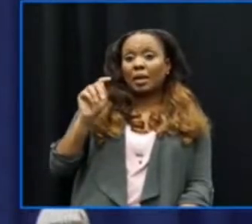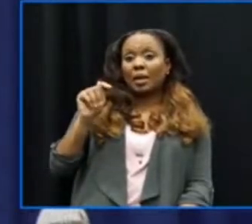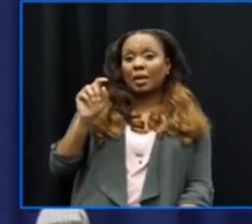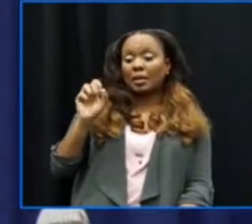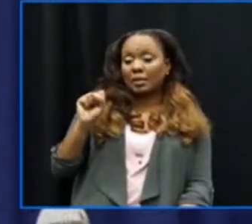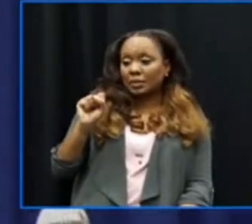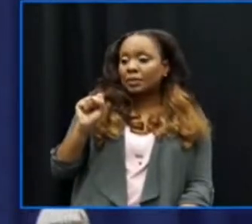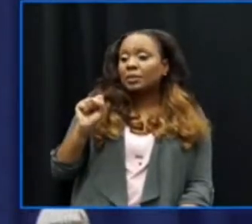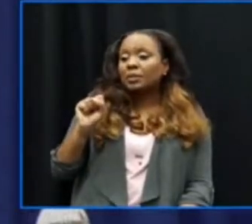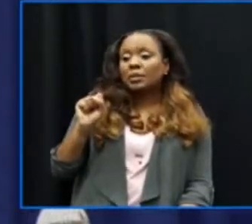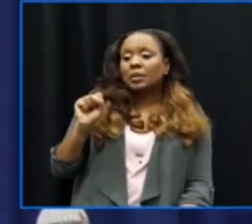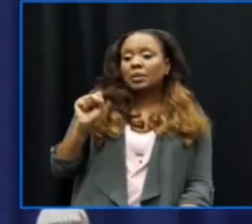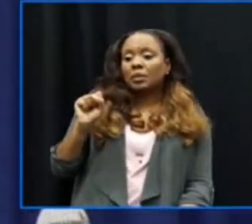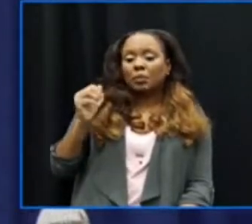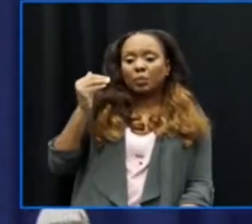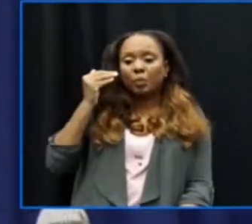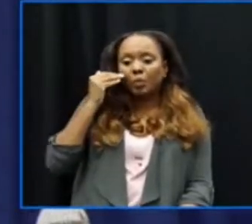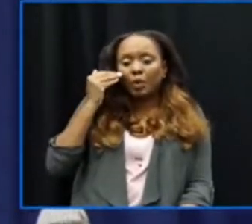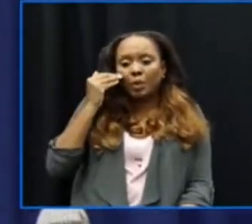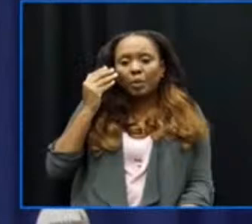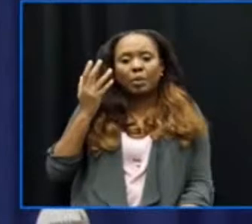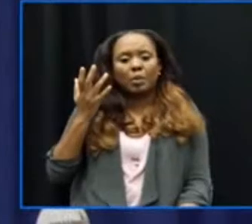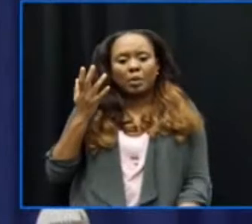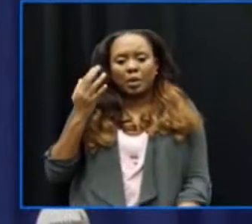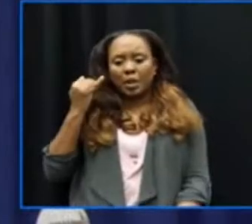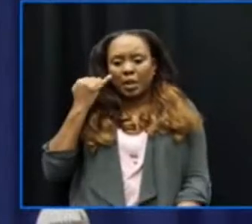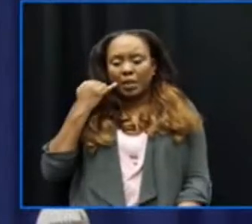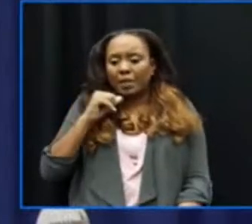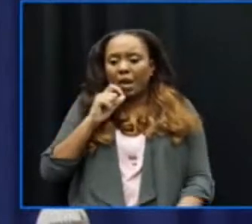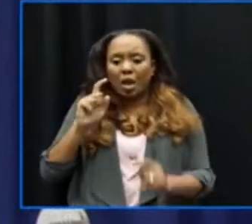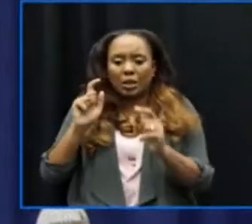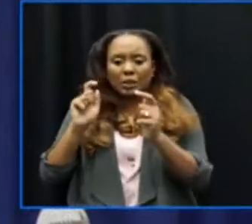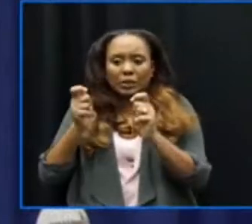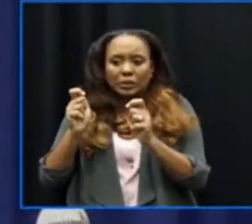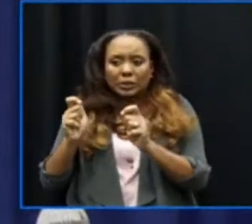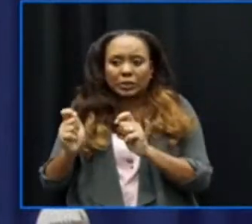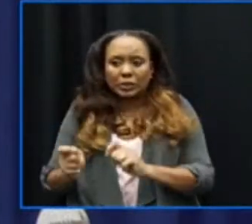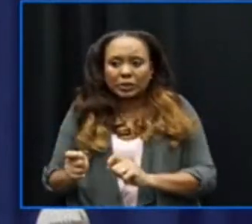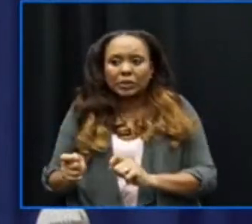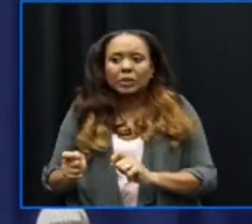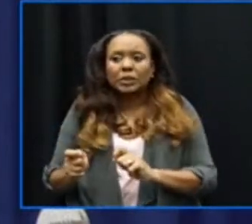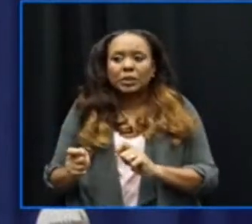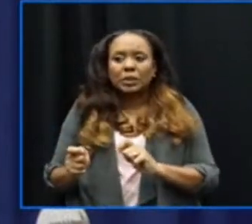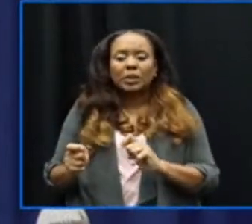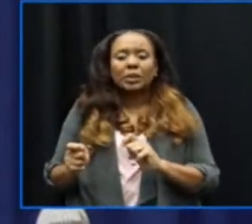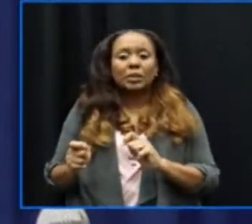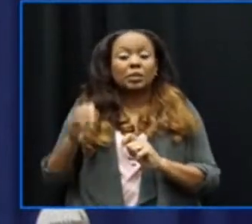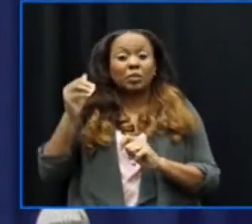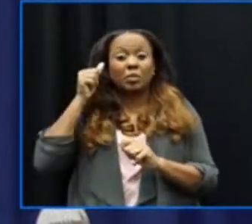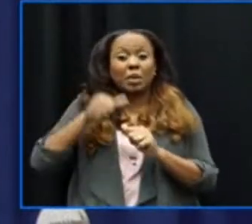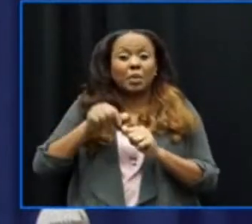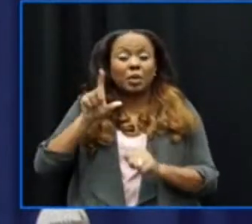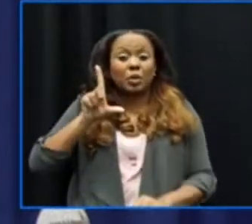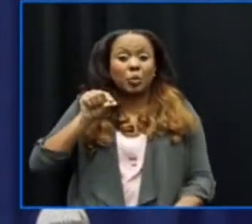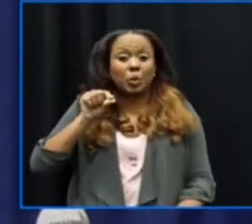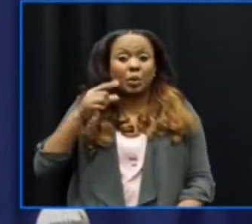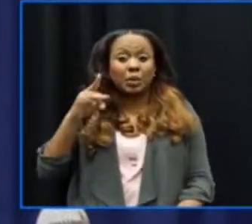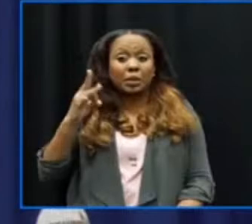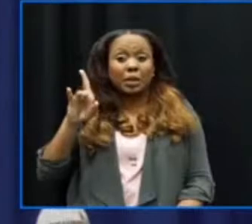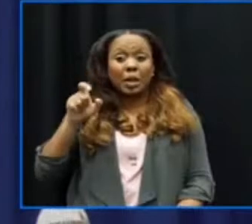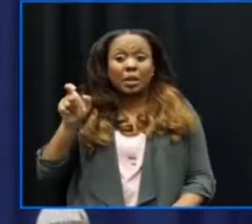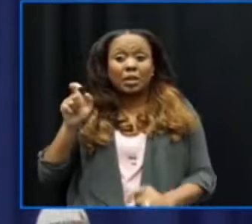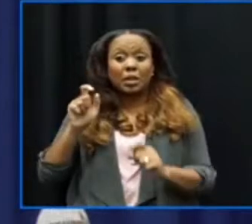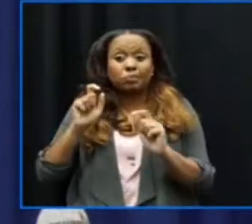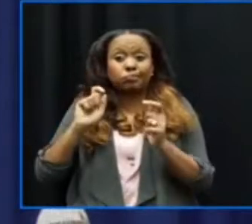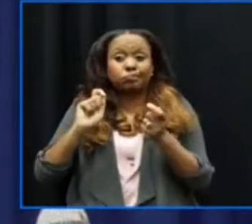created a far more vulnerable situation in 2018 when that debt had to be restructured. But